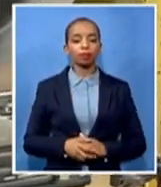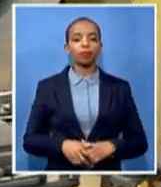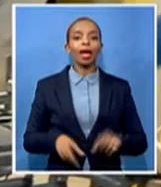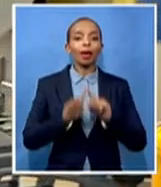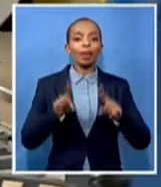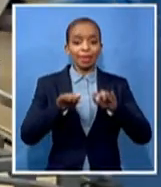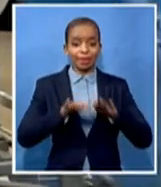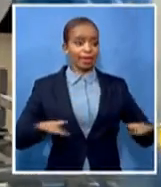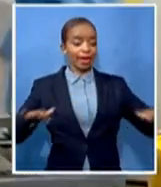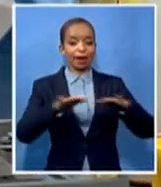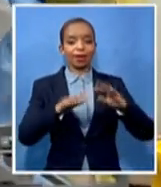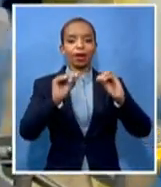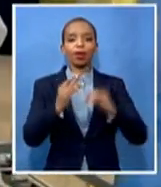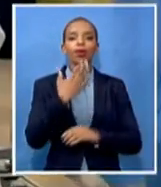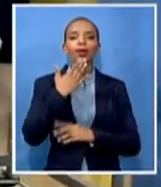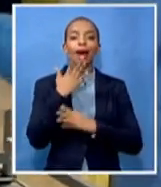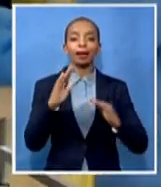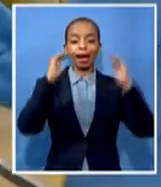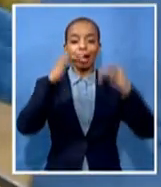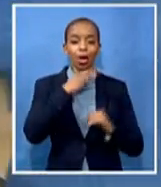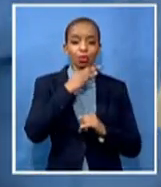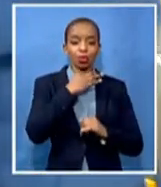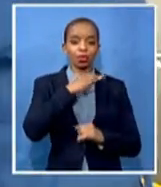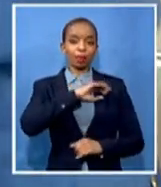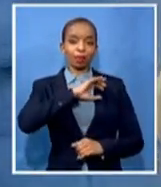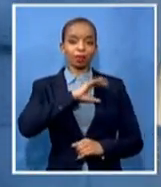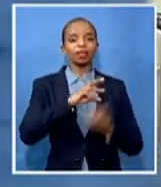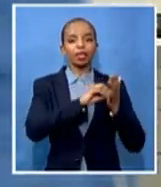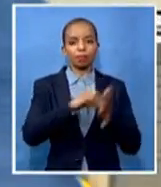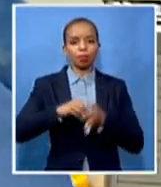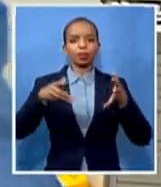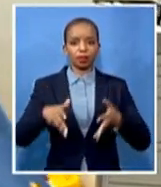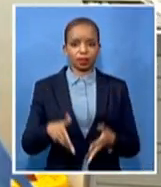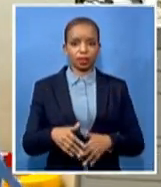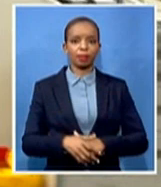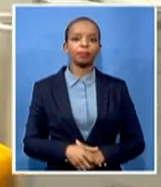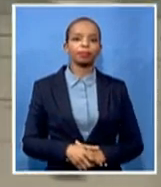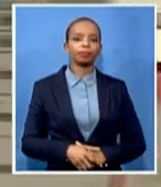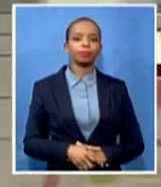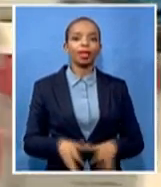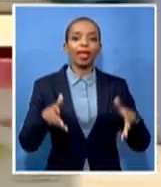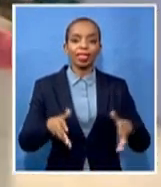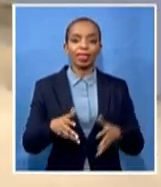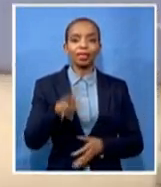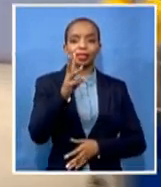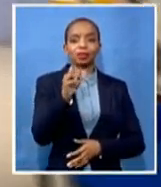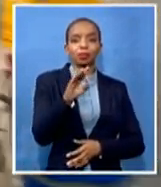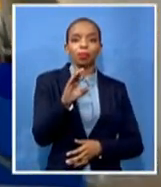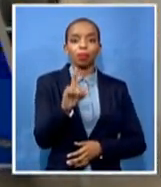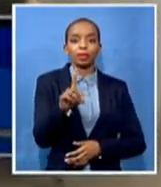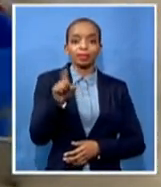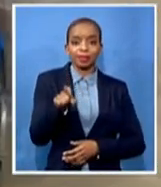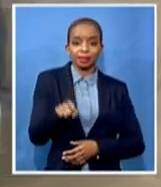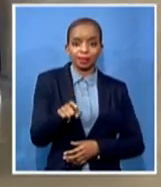And you see this particular ward where I am at the moment, all of this is basically put into three areas where you